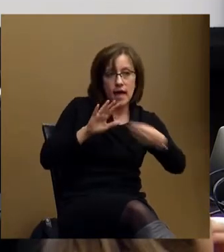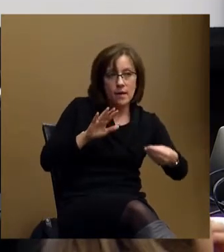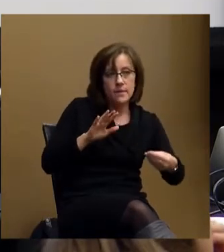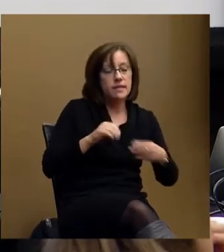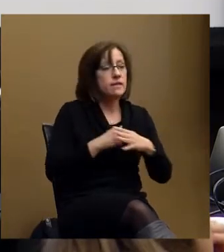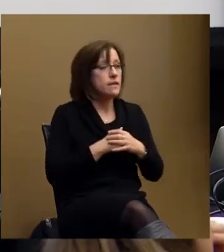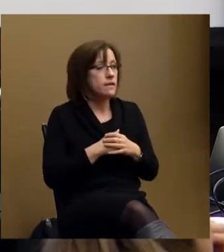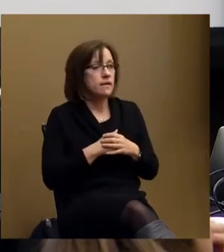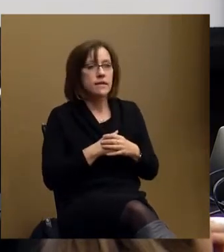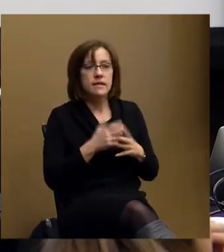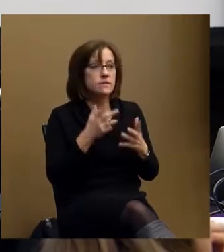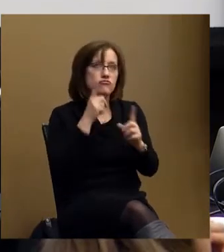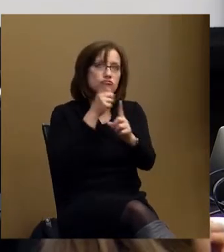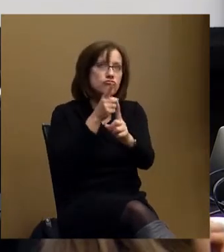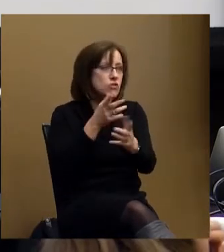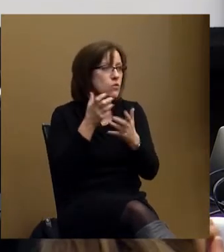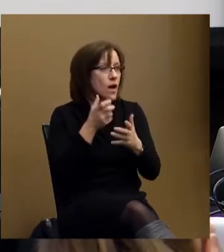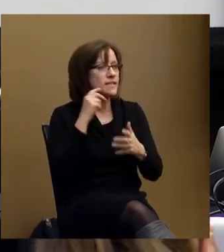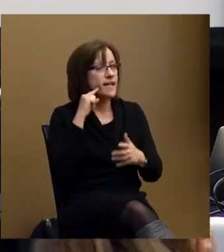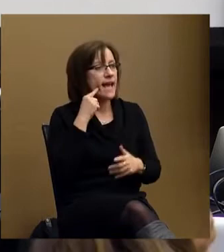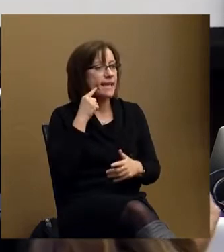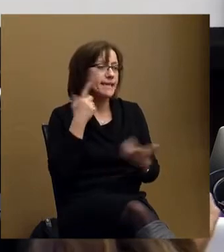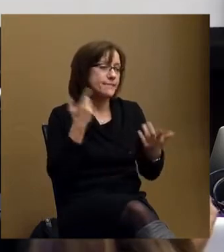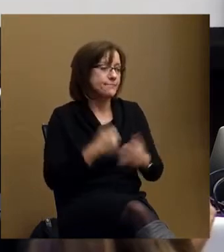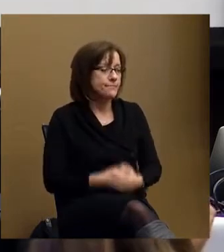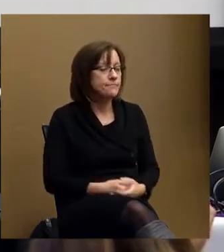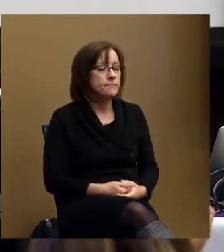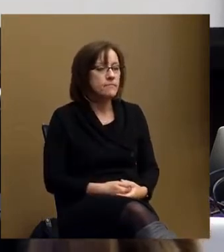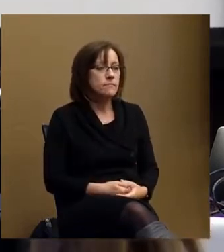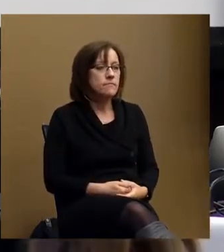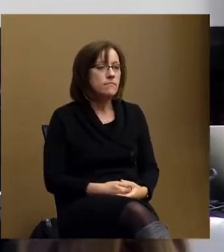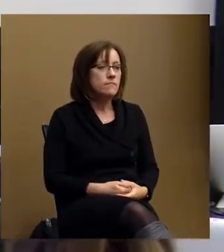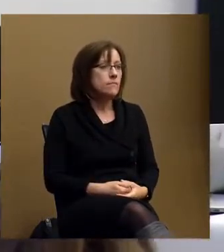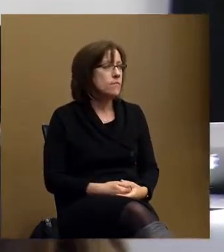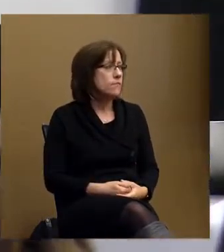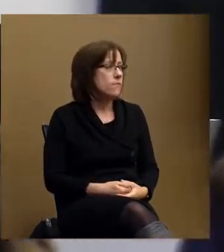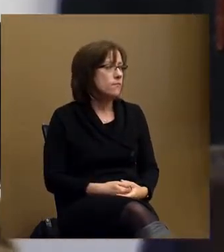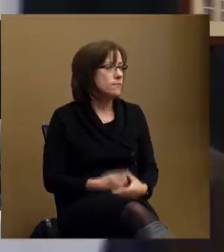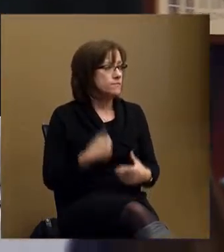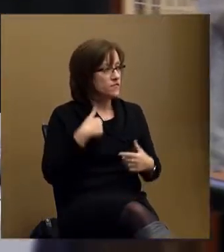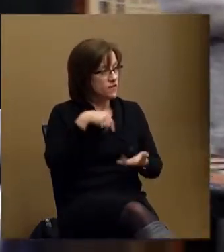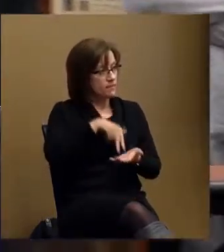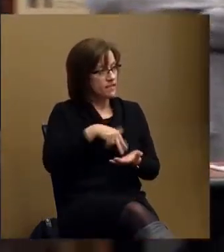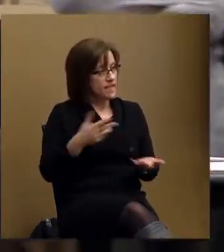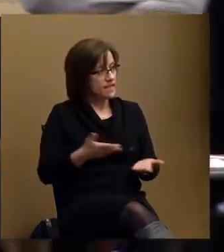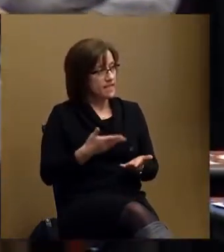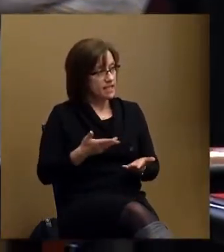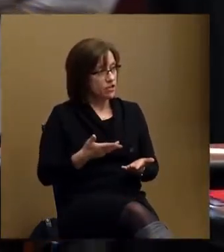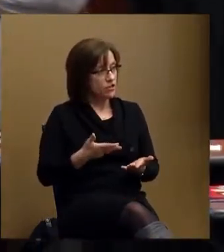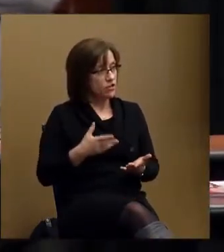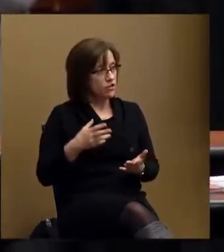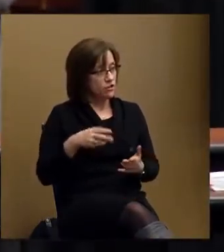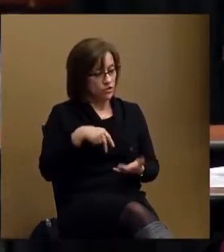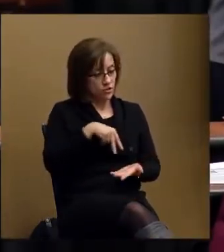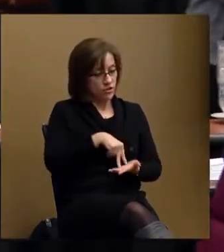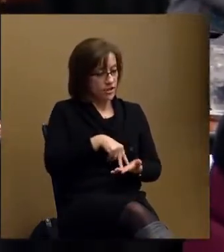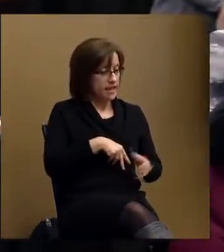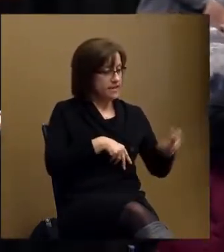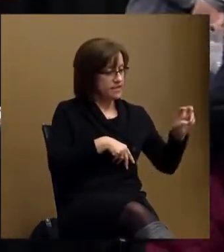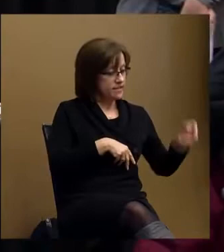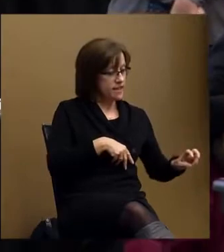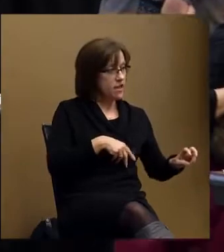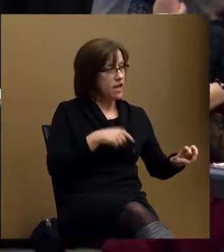really likes those gummy bears. If I'm standing over here and he's doing his regular thing, and I model